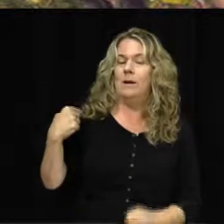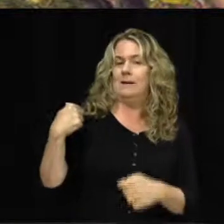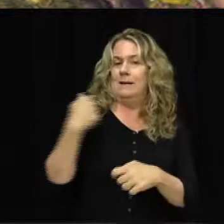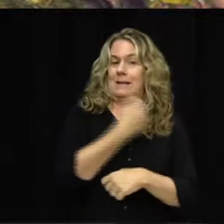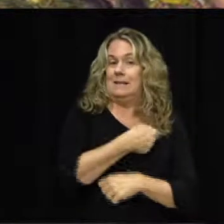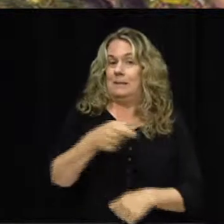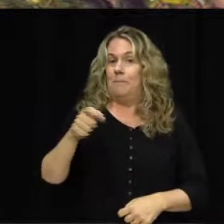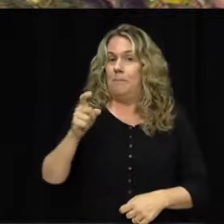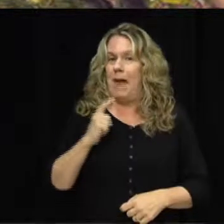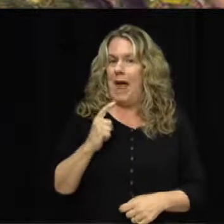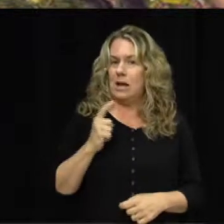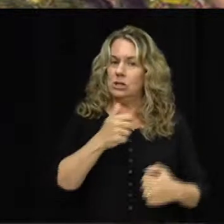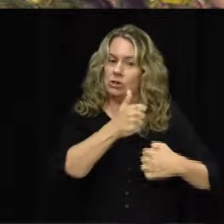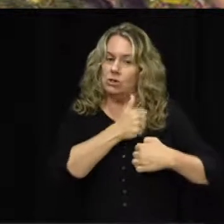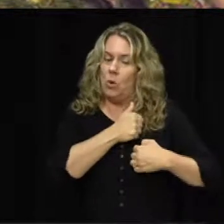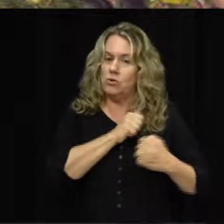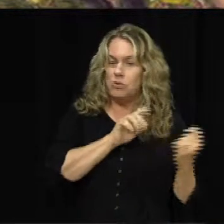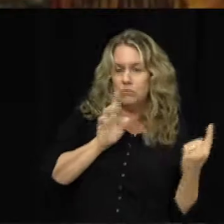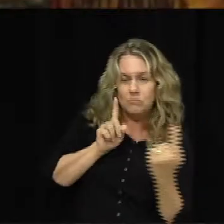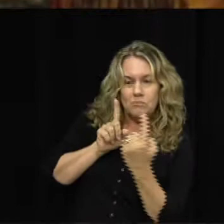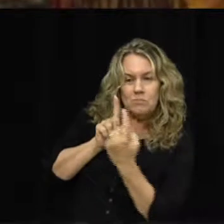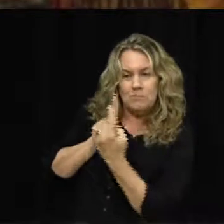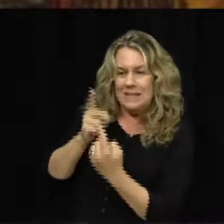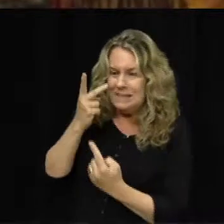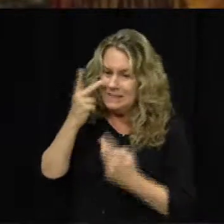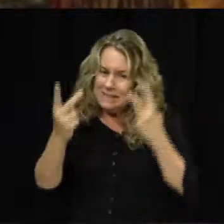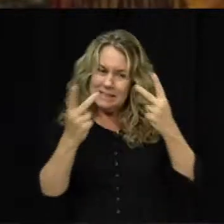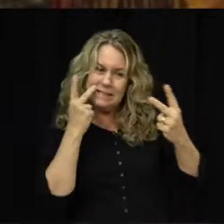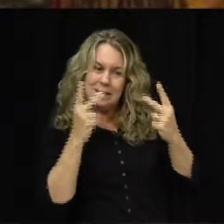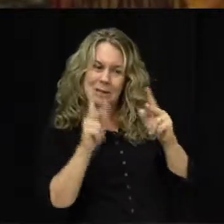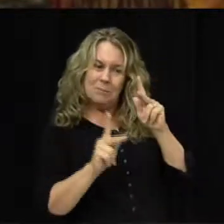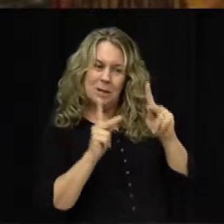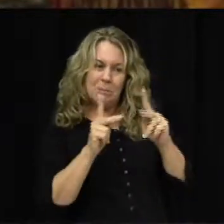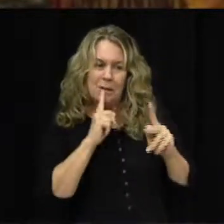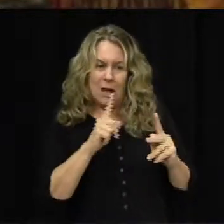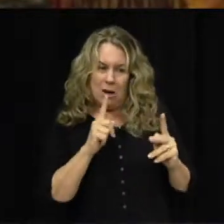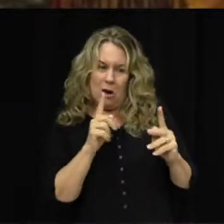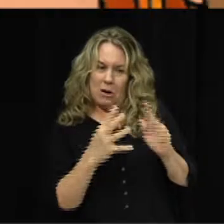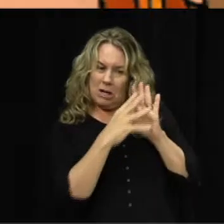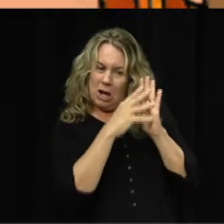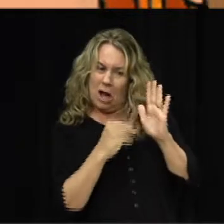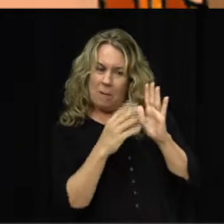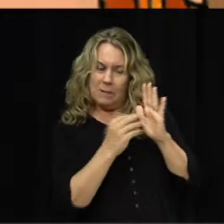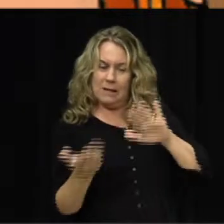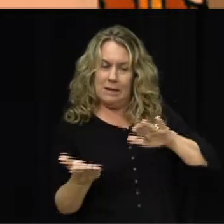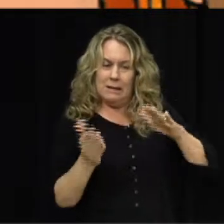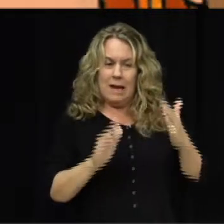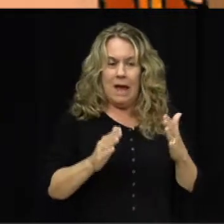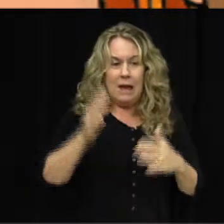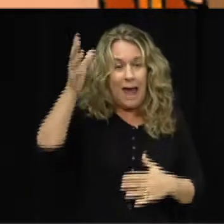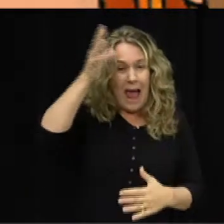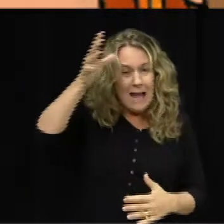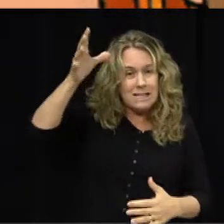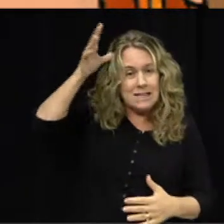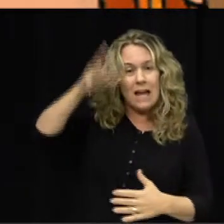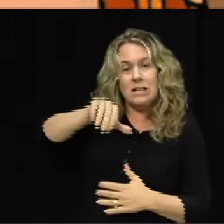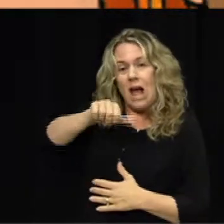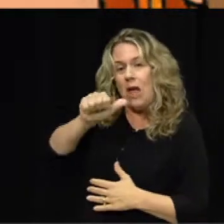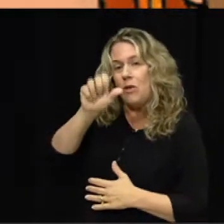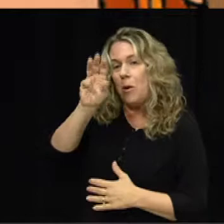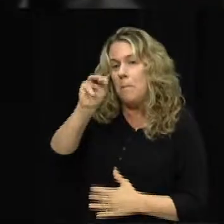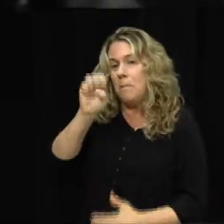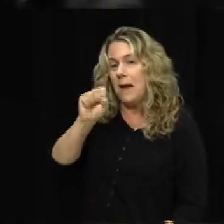Spanish conquistadors came across natives who seemed to be practicing a ritual that mocked death. The Aztecs and other